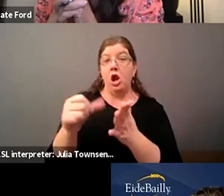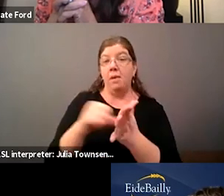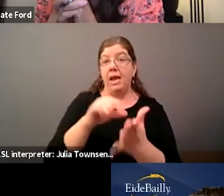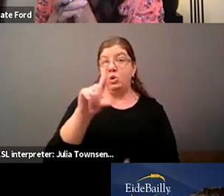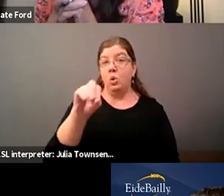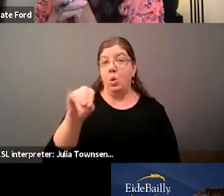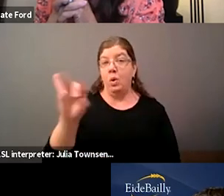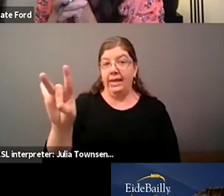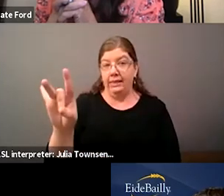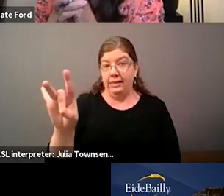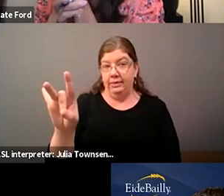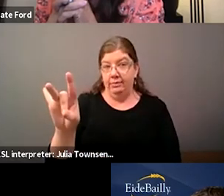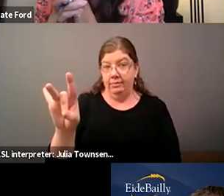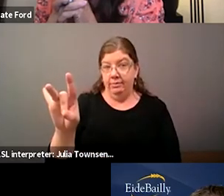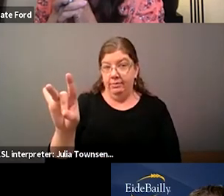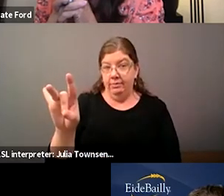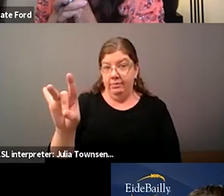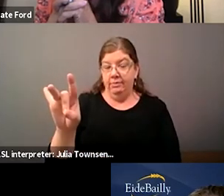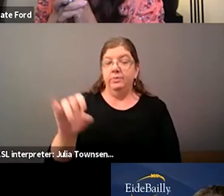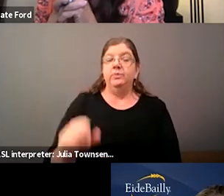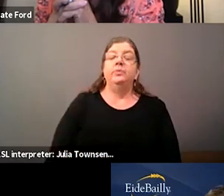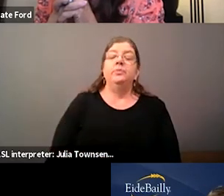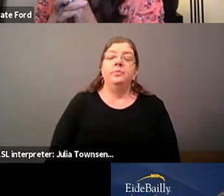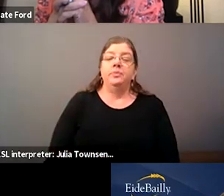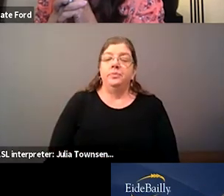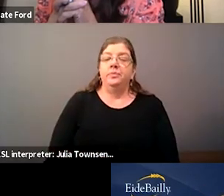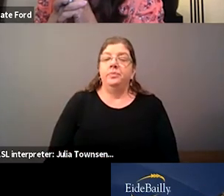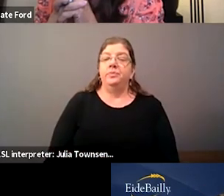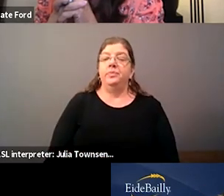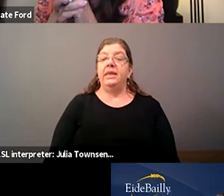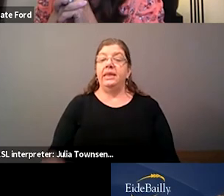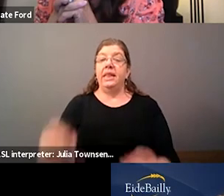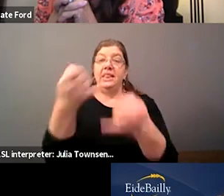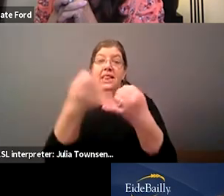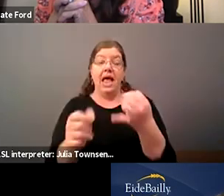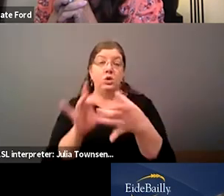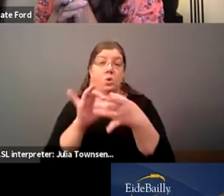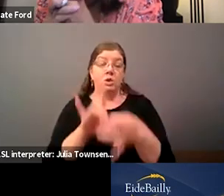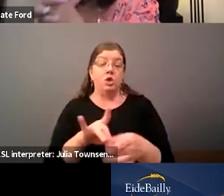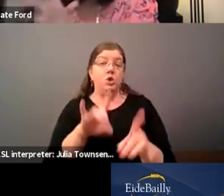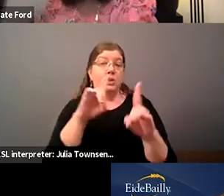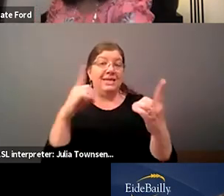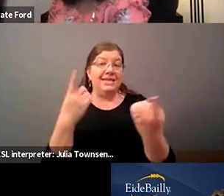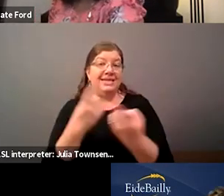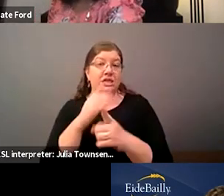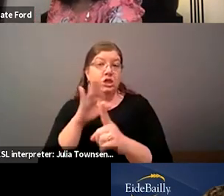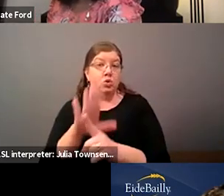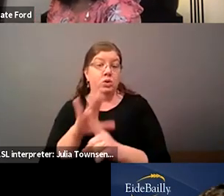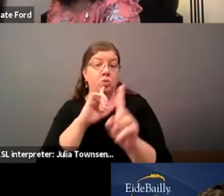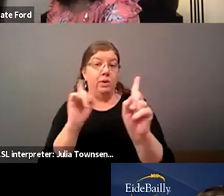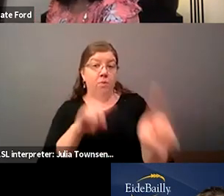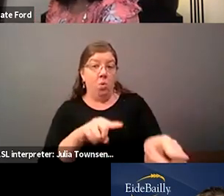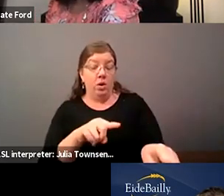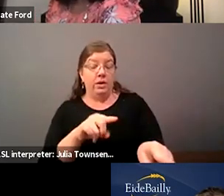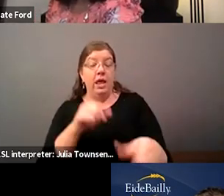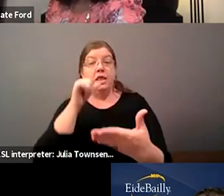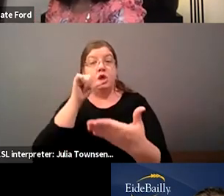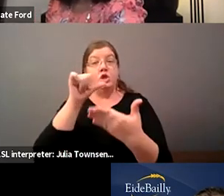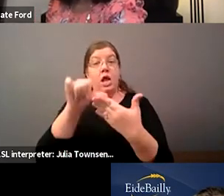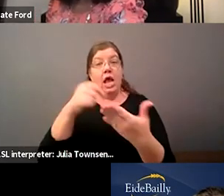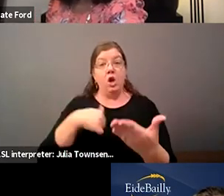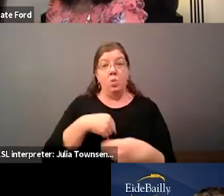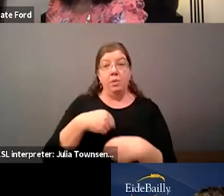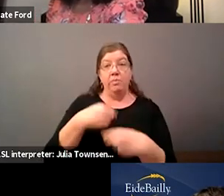108 and then the last but not least with respect to the district report you know there's a letter that we provide to you